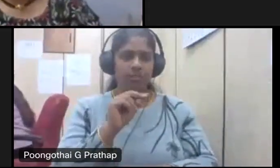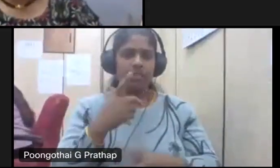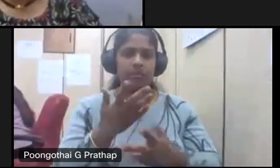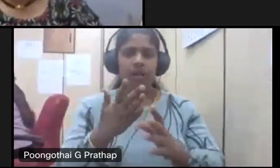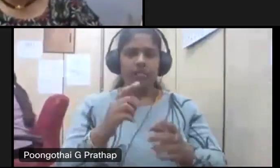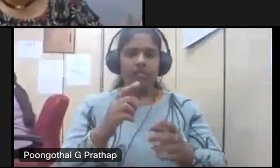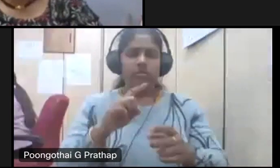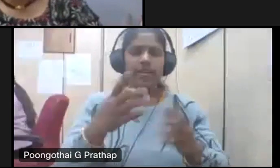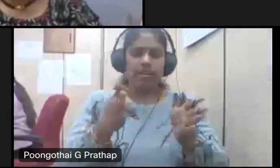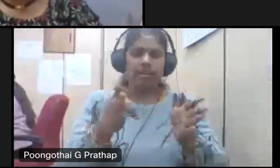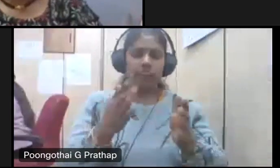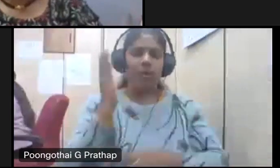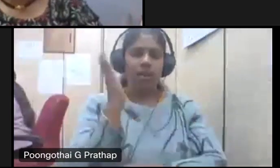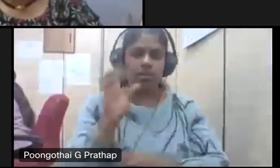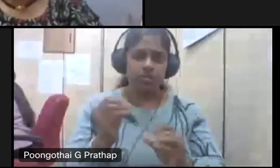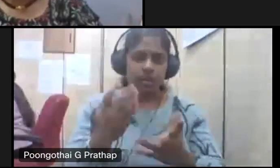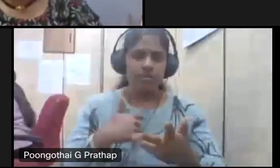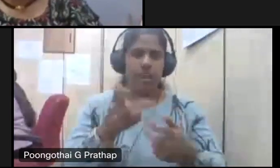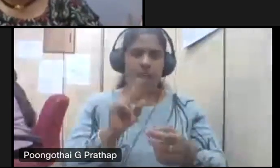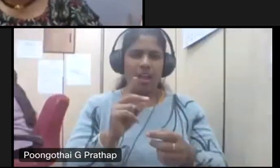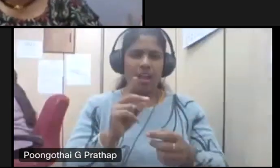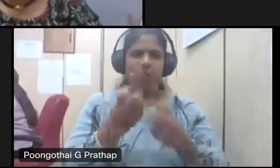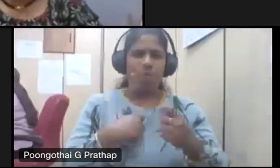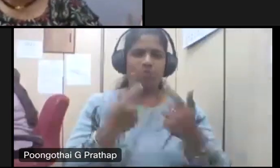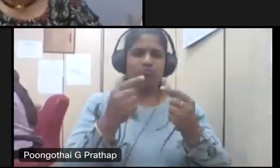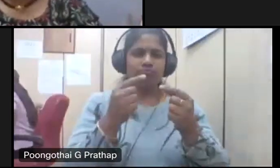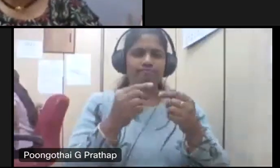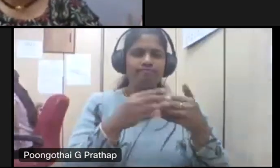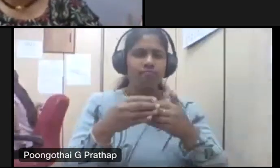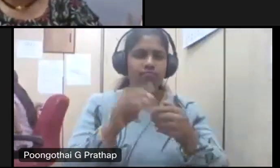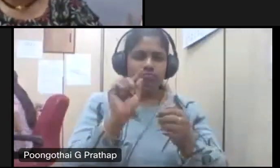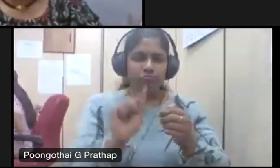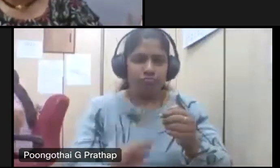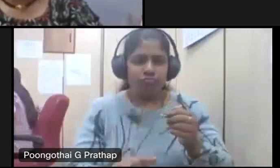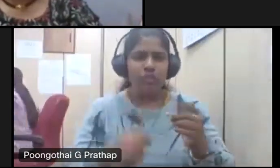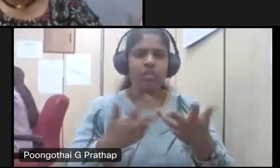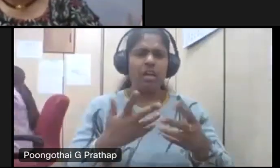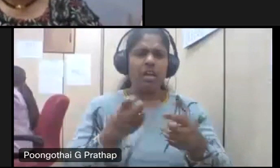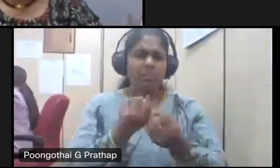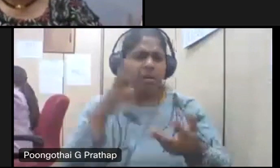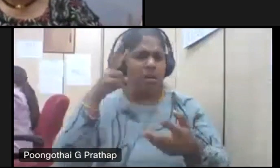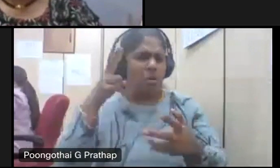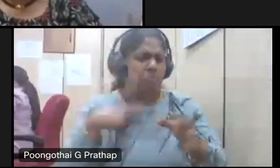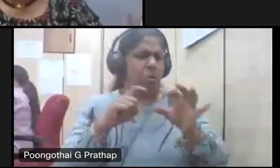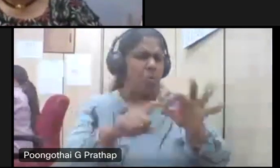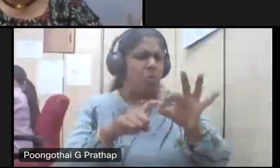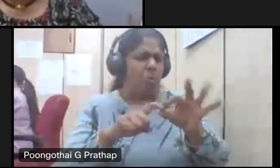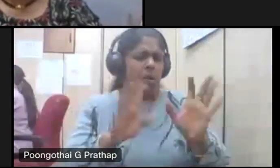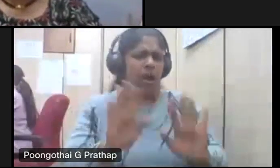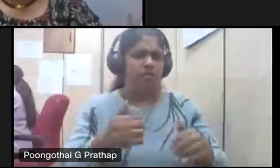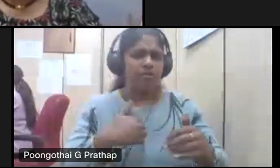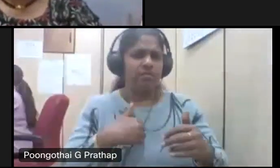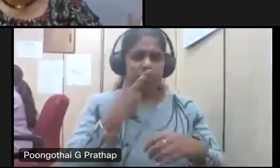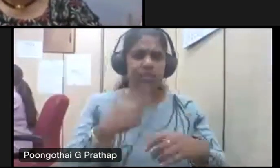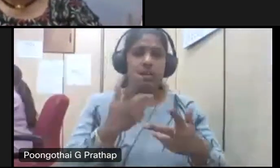I would request you to once again give instructions because I see a lot of doubts coming in the chat box. I'm sure you would have seen it too. So we move